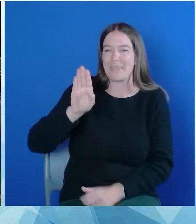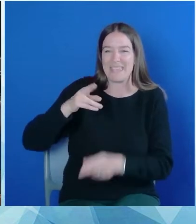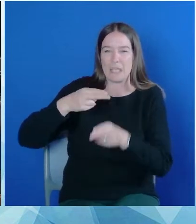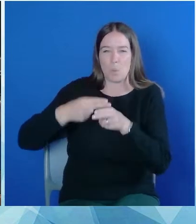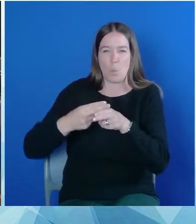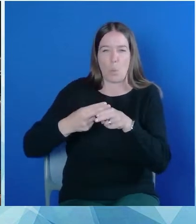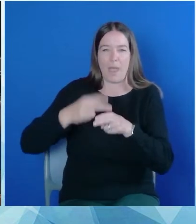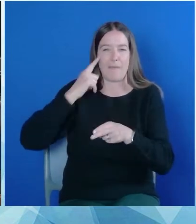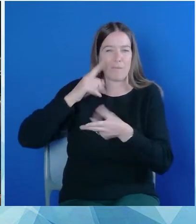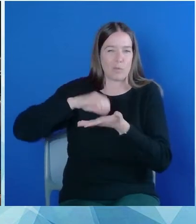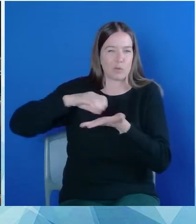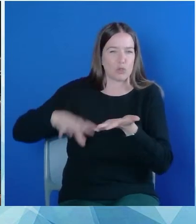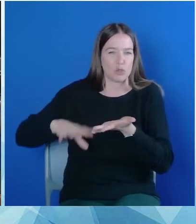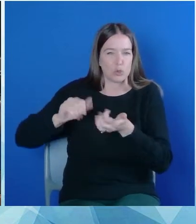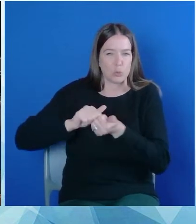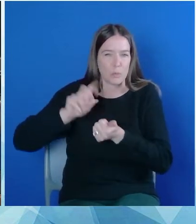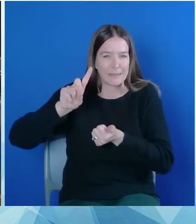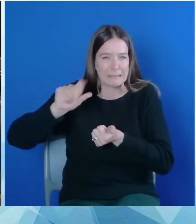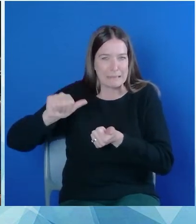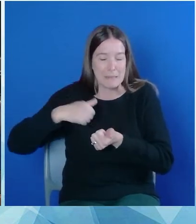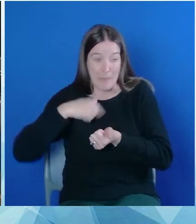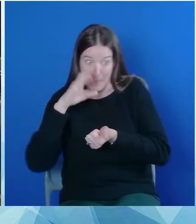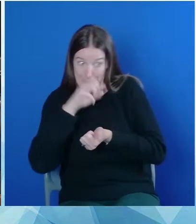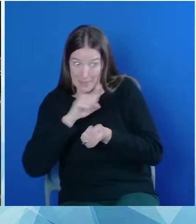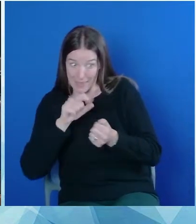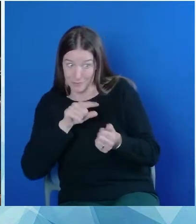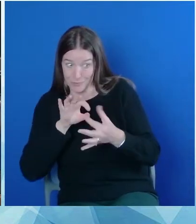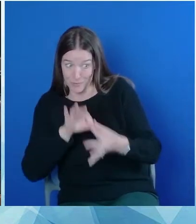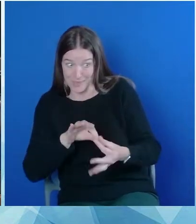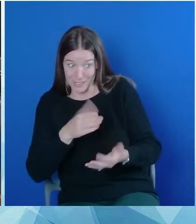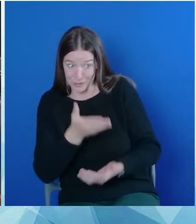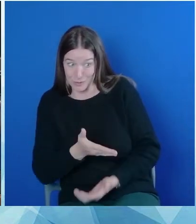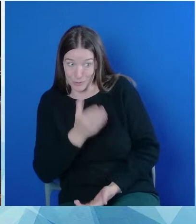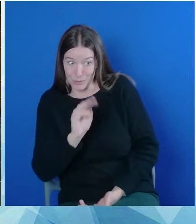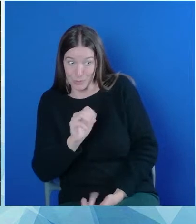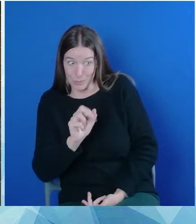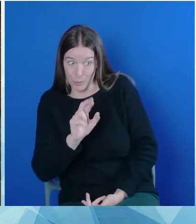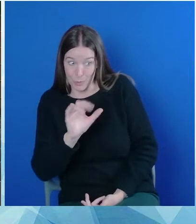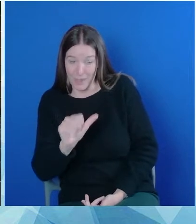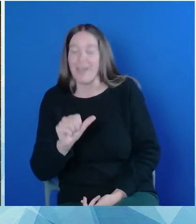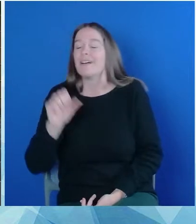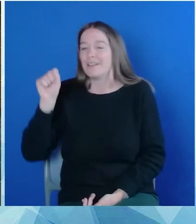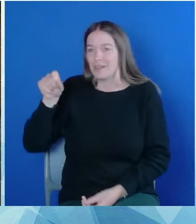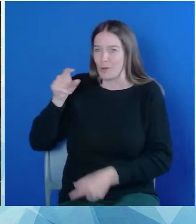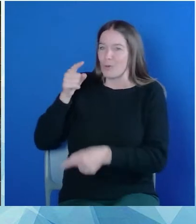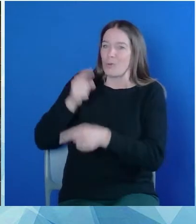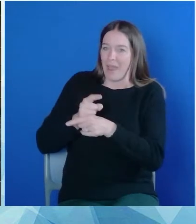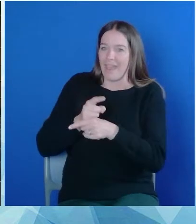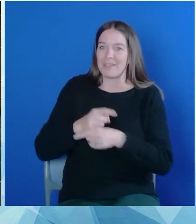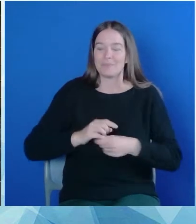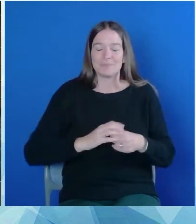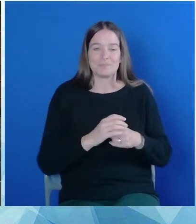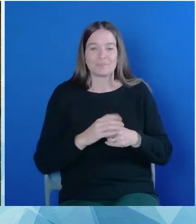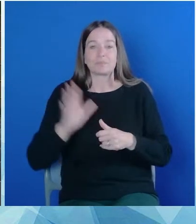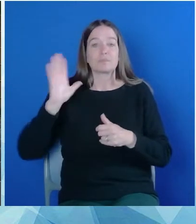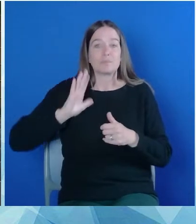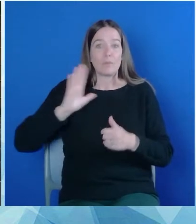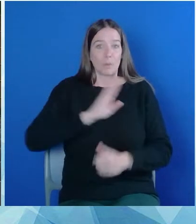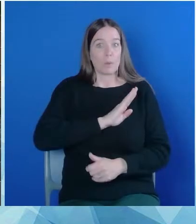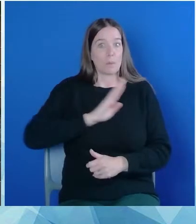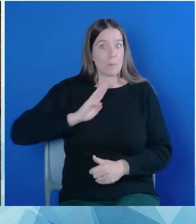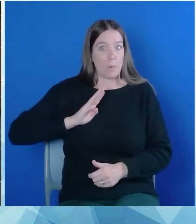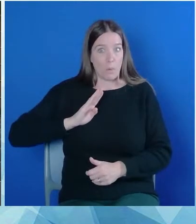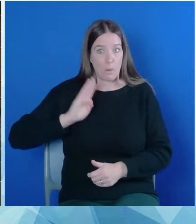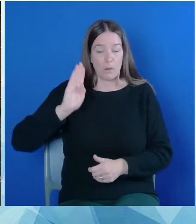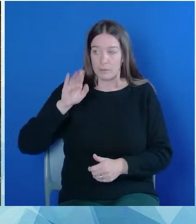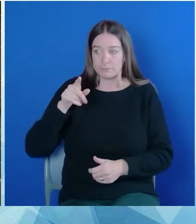that that has something also to do with you. Yes. So actually, former board member Nigro requested